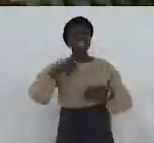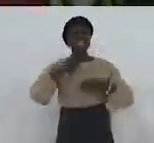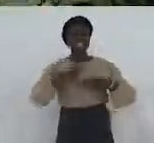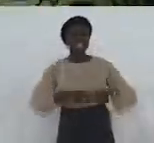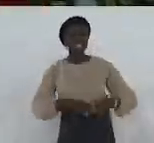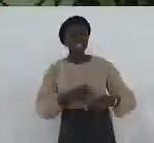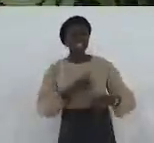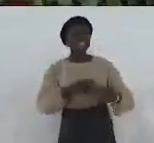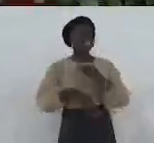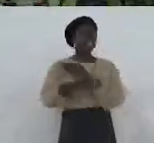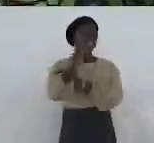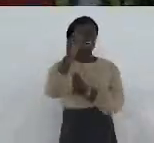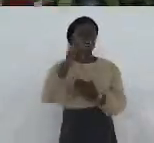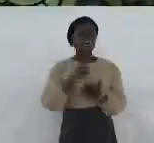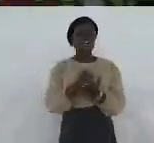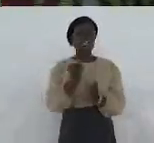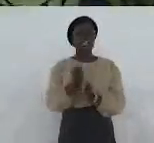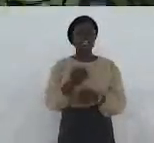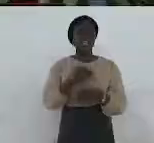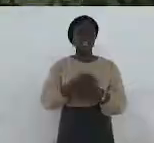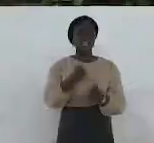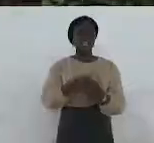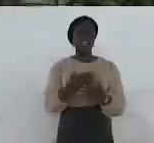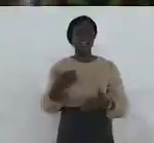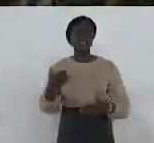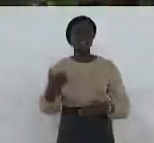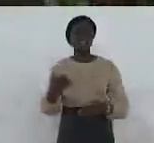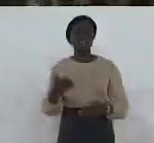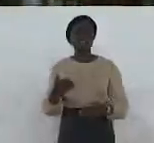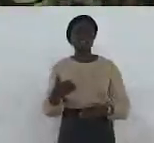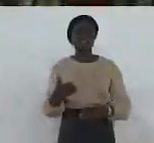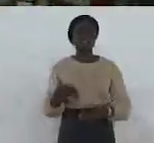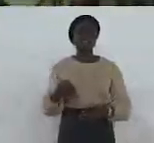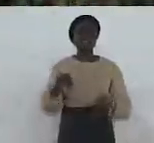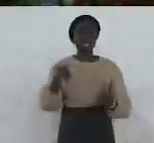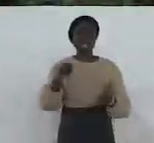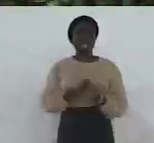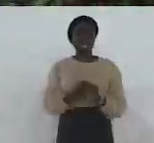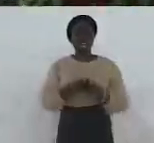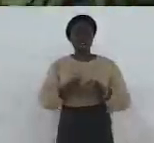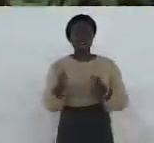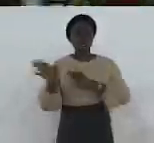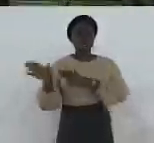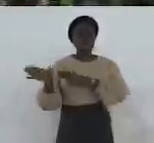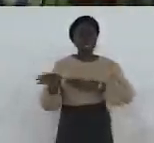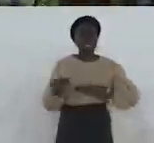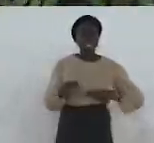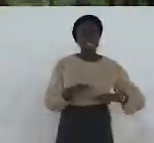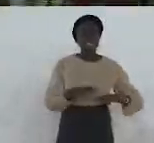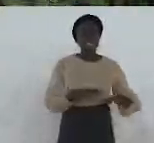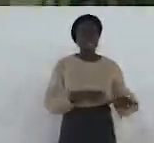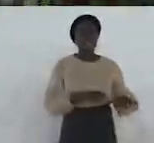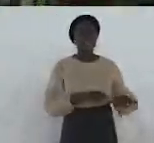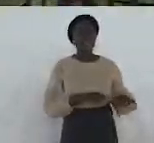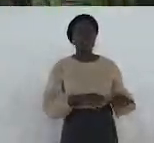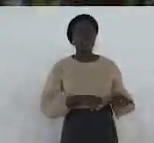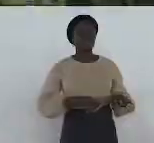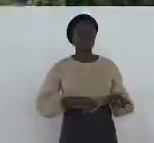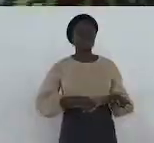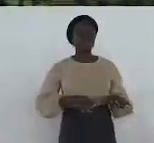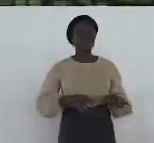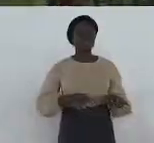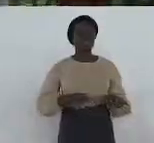and that for he it upon the se and establish it upon the FL